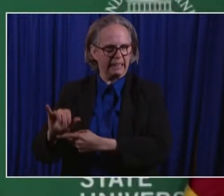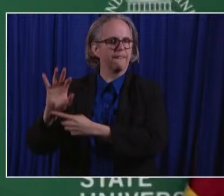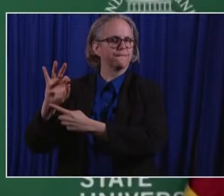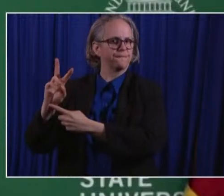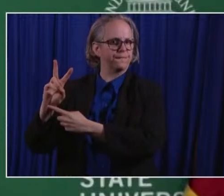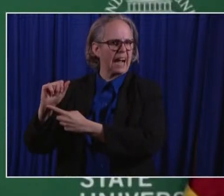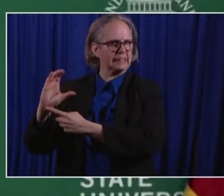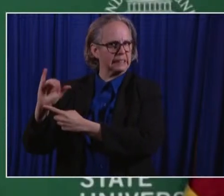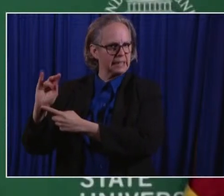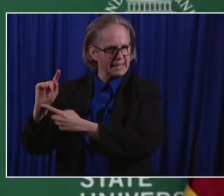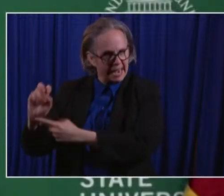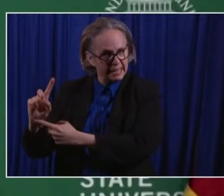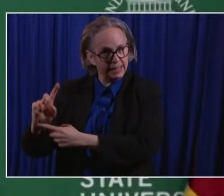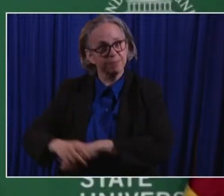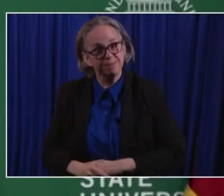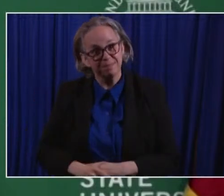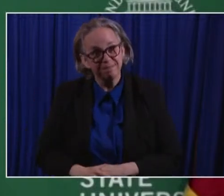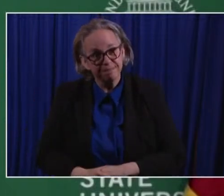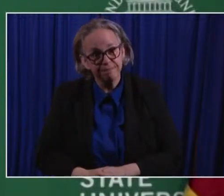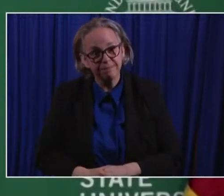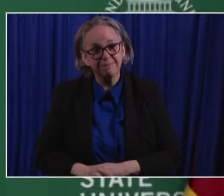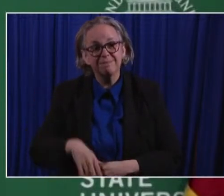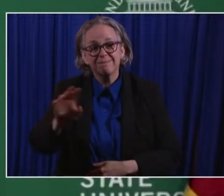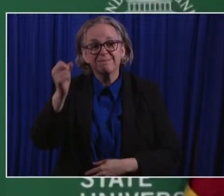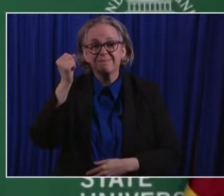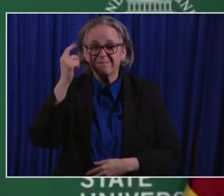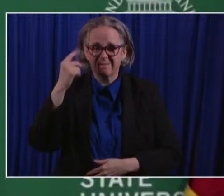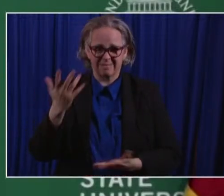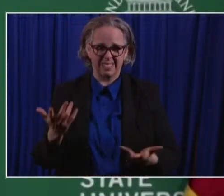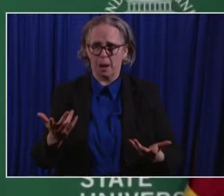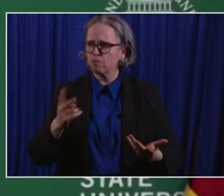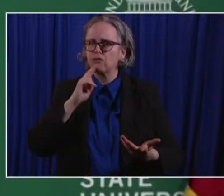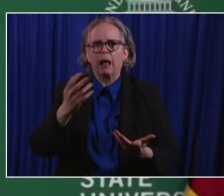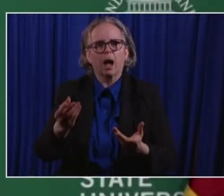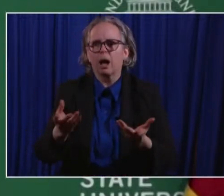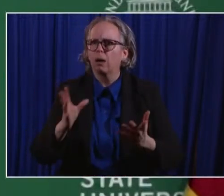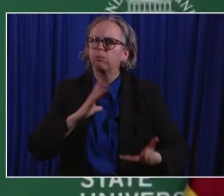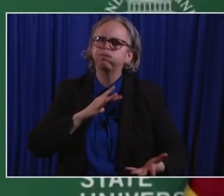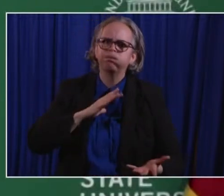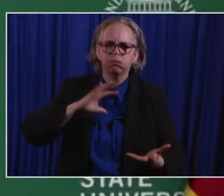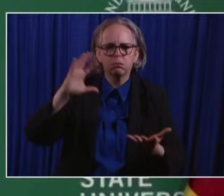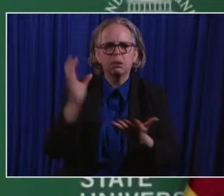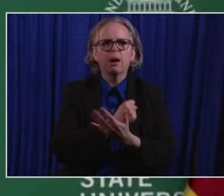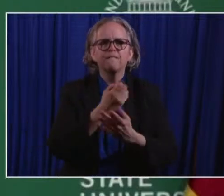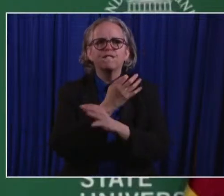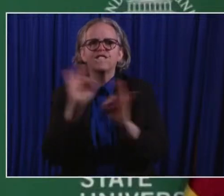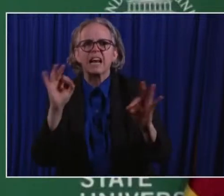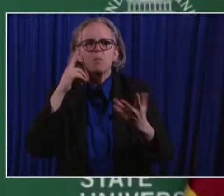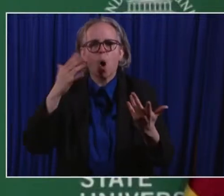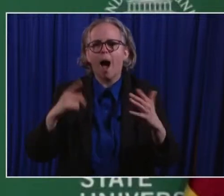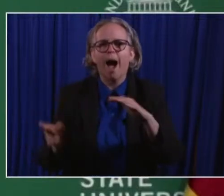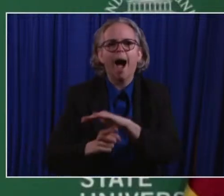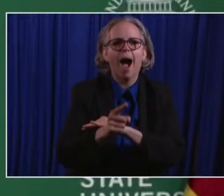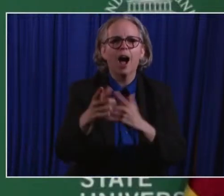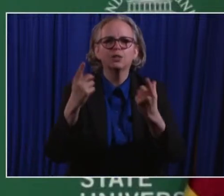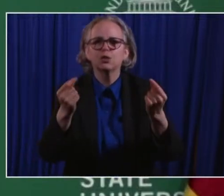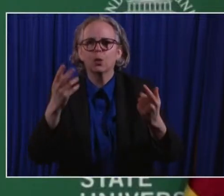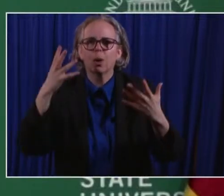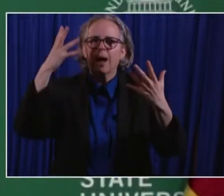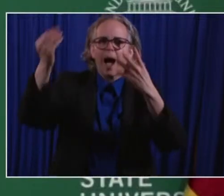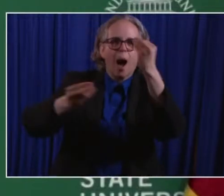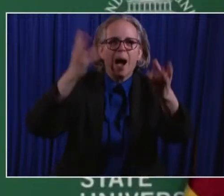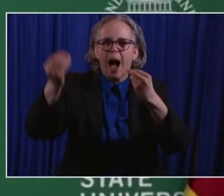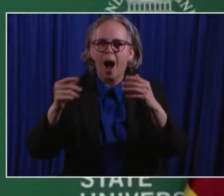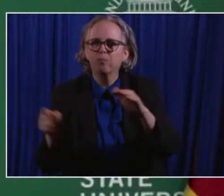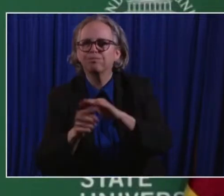lives. I think this change, I hope this change will encourage more students and more of our young people